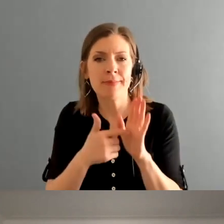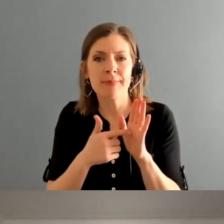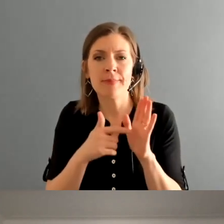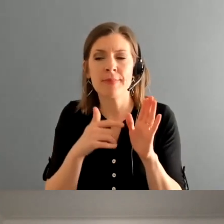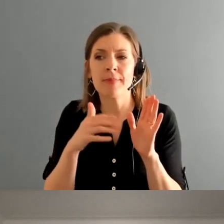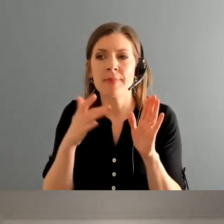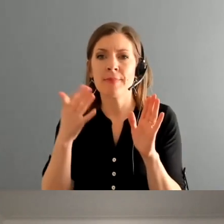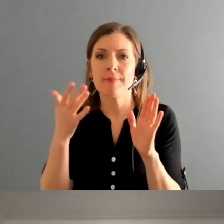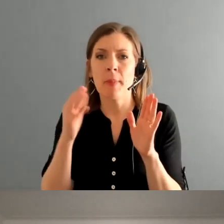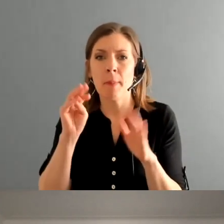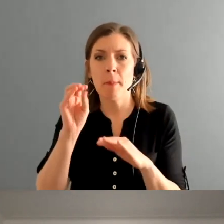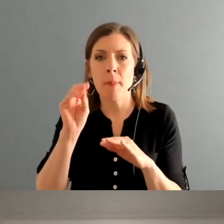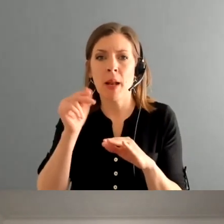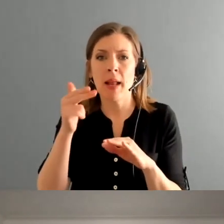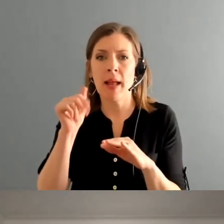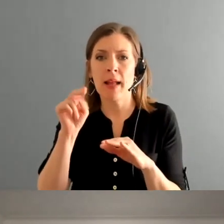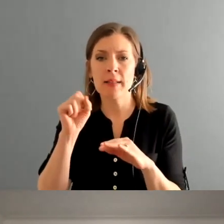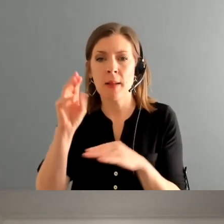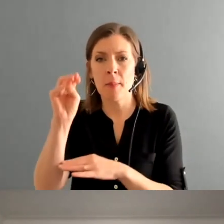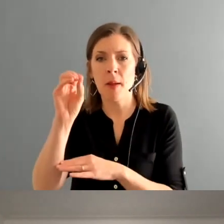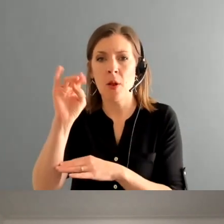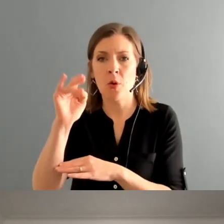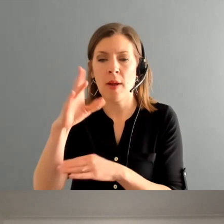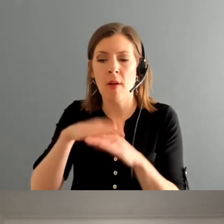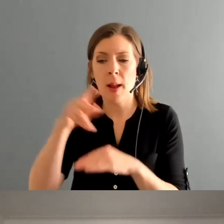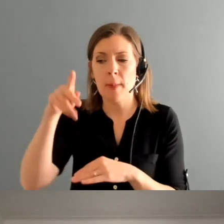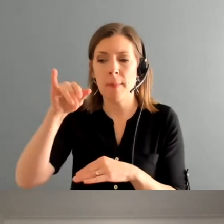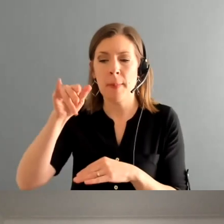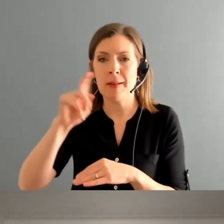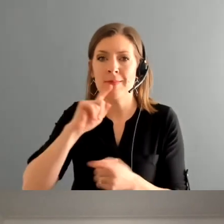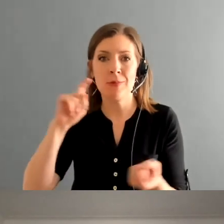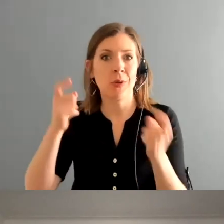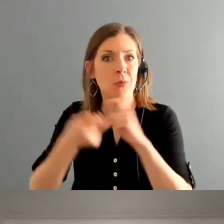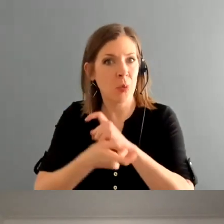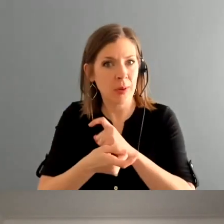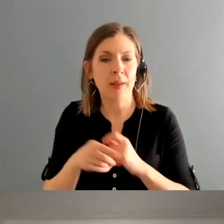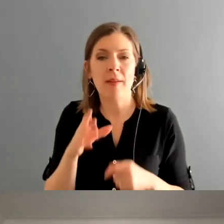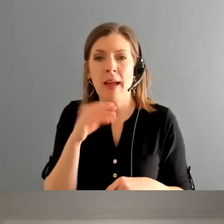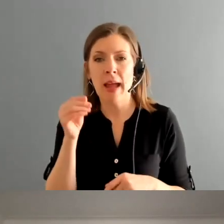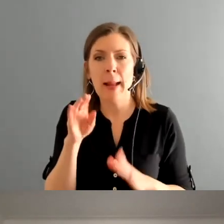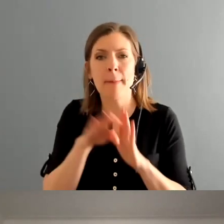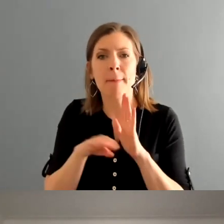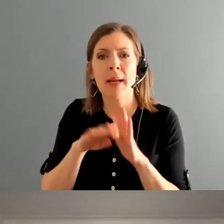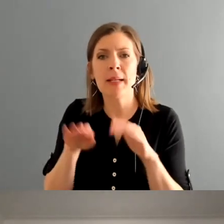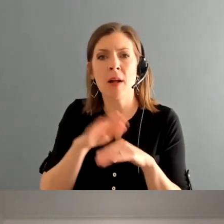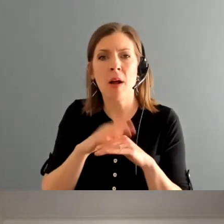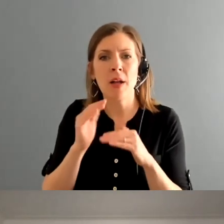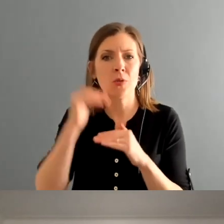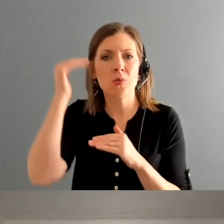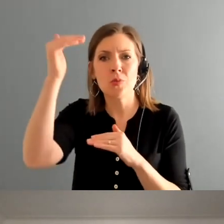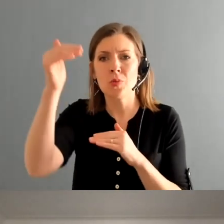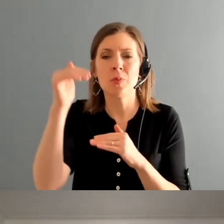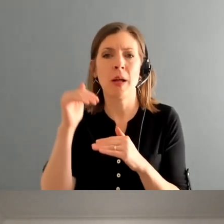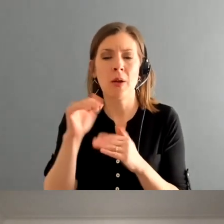Anne Monahan's monograph on Pippin, which is transformative and based on an extraordinary amount